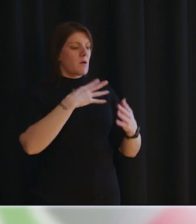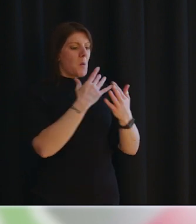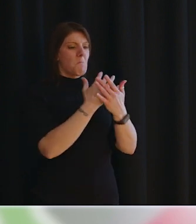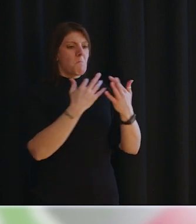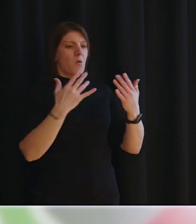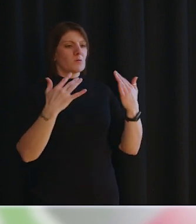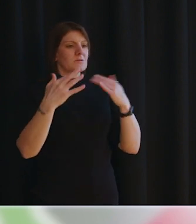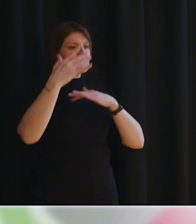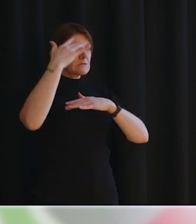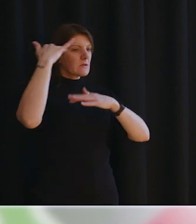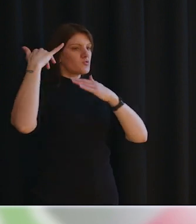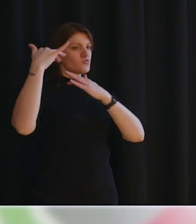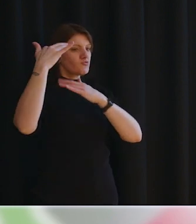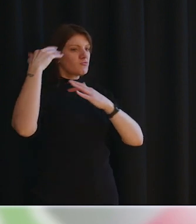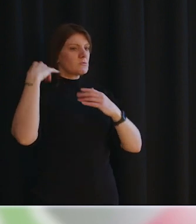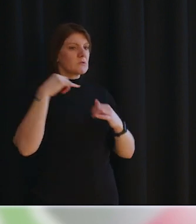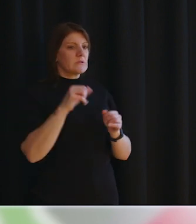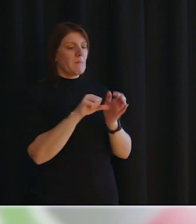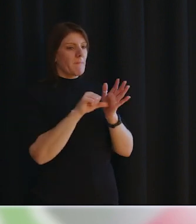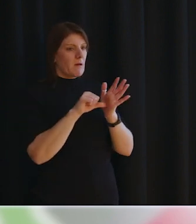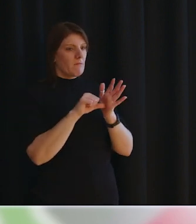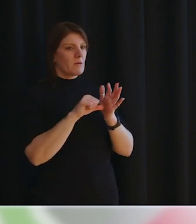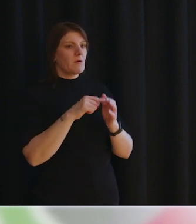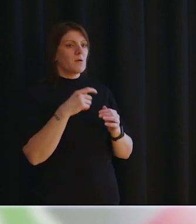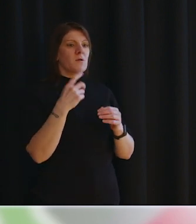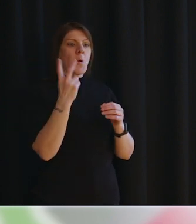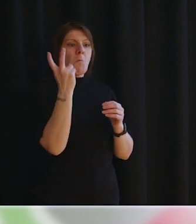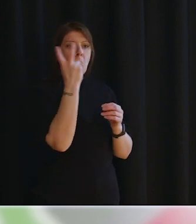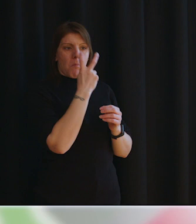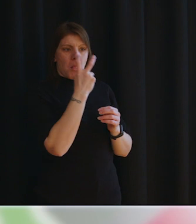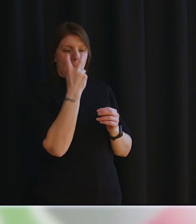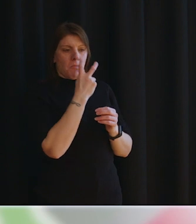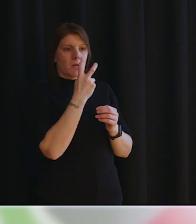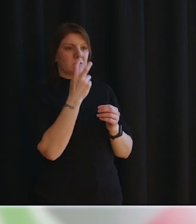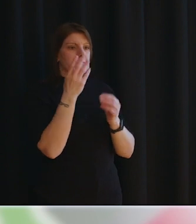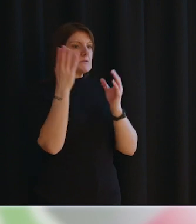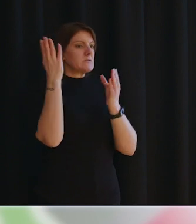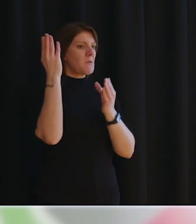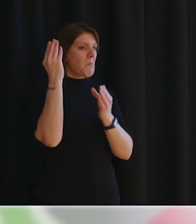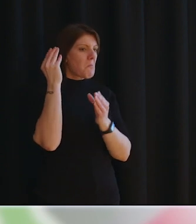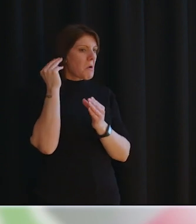multisensory impairment, so that could be partial blindness, partial deafness.